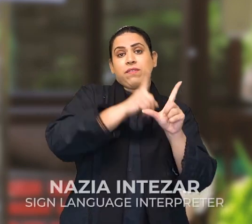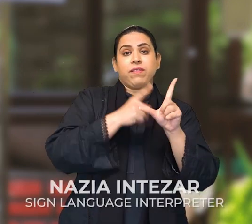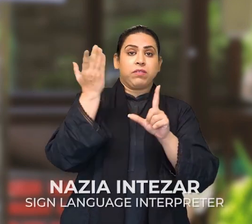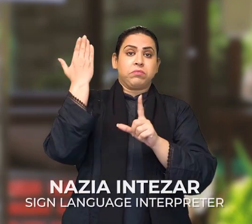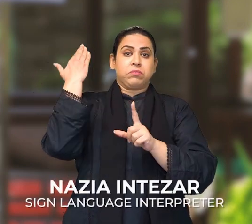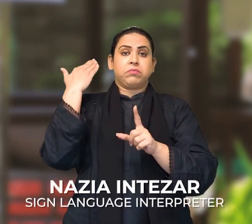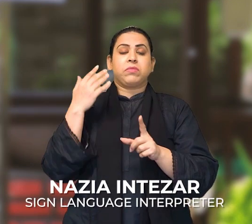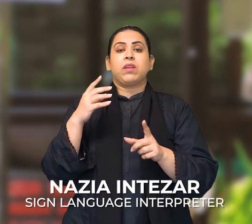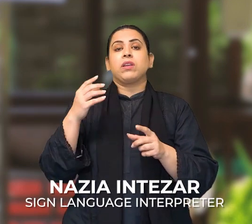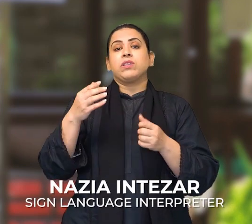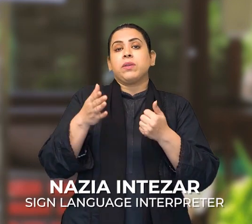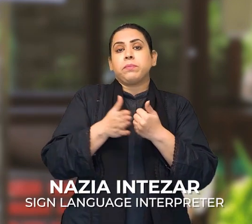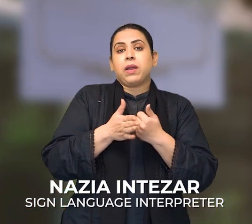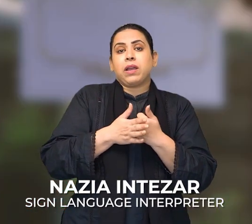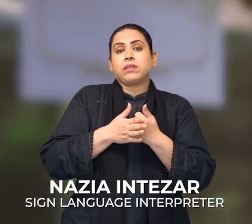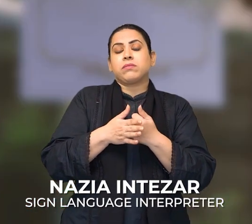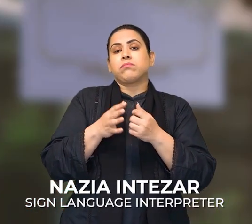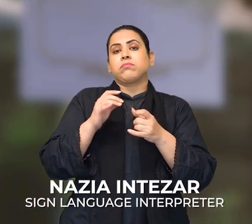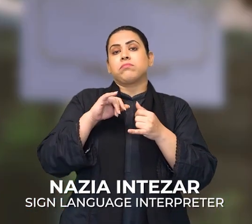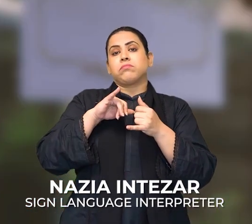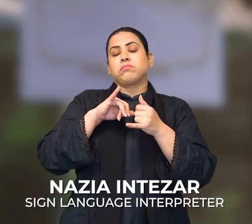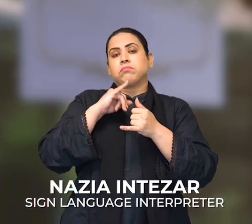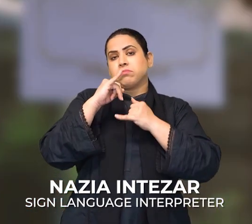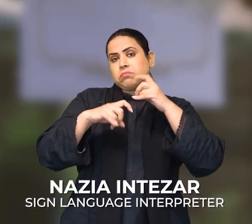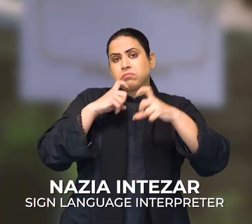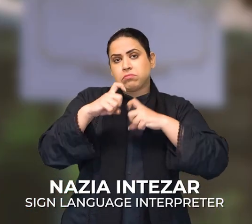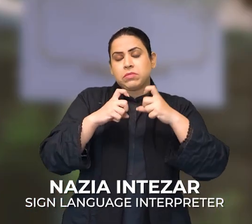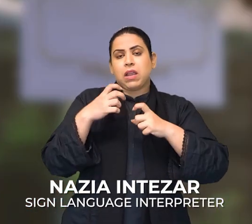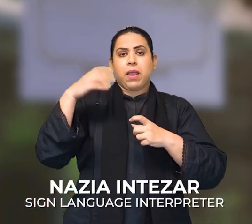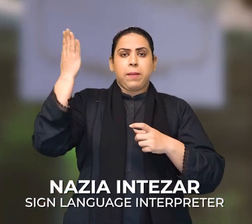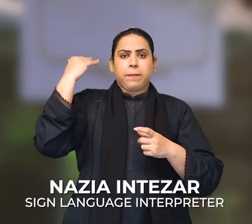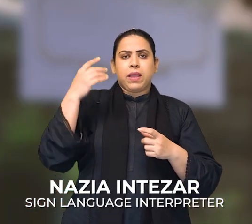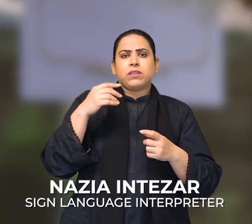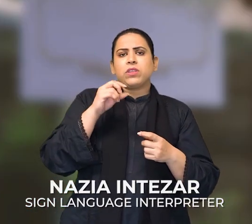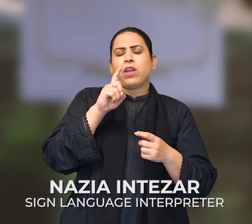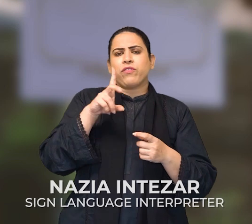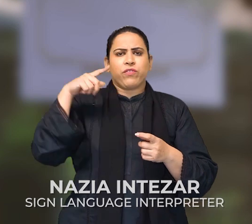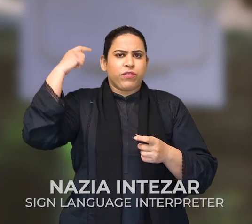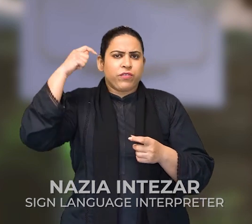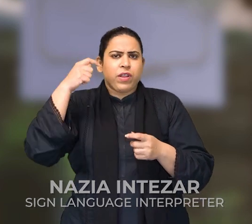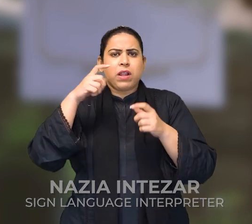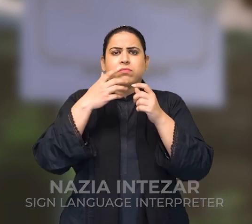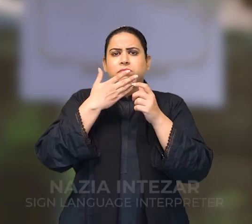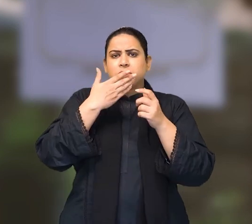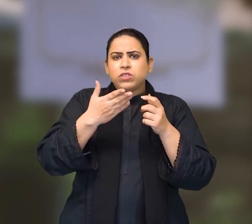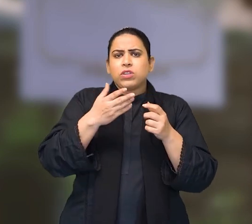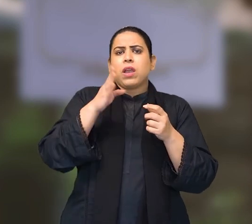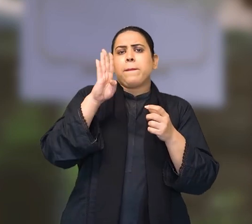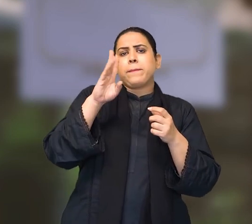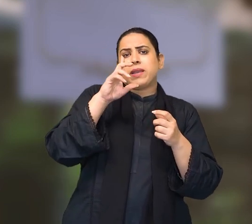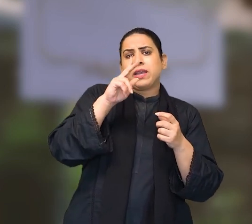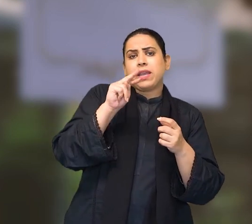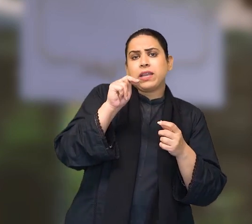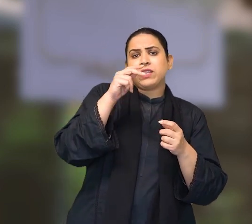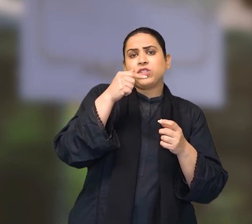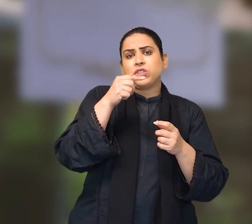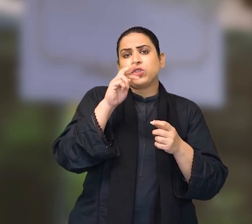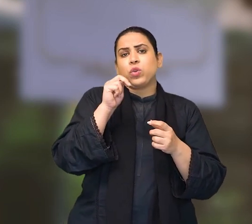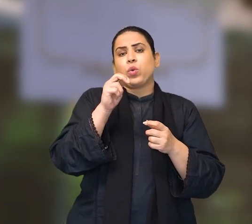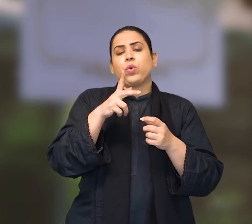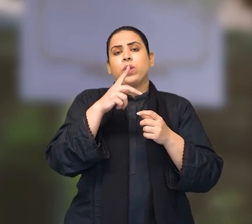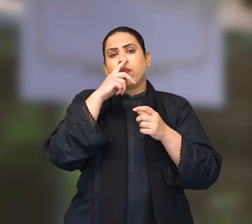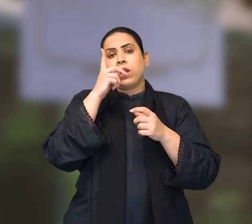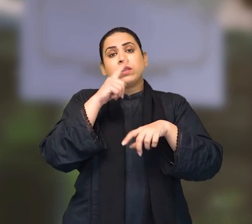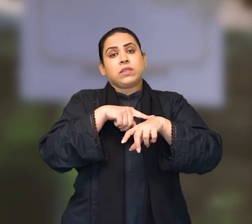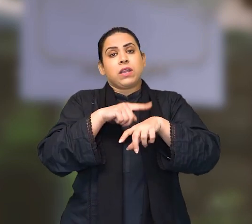to the part of wedding industry. Back in 2009, I graduated from film school. It's called BNU, and that